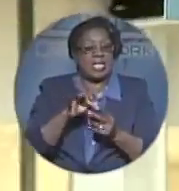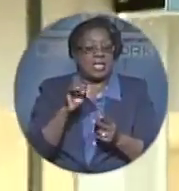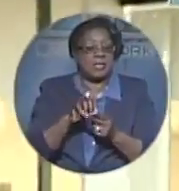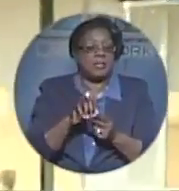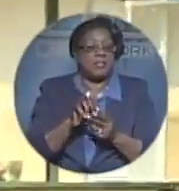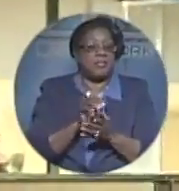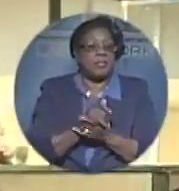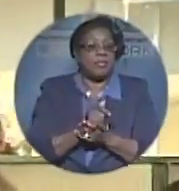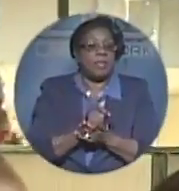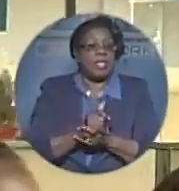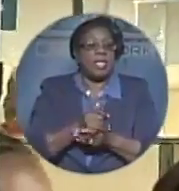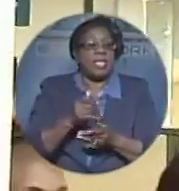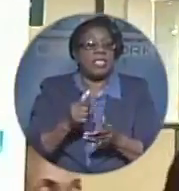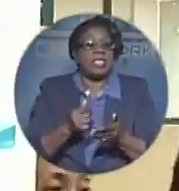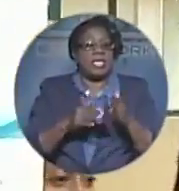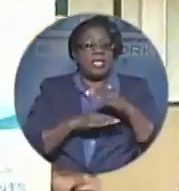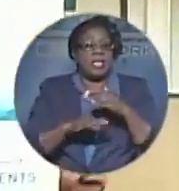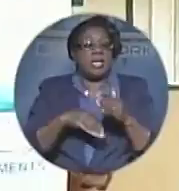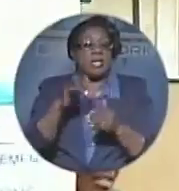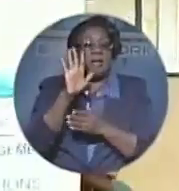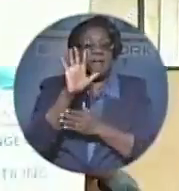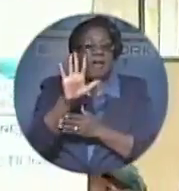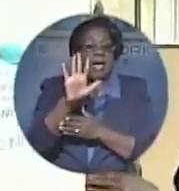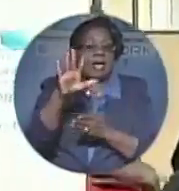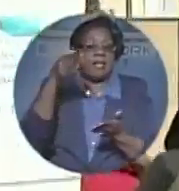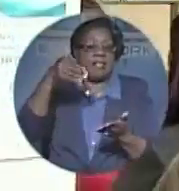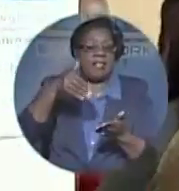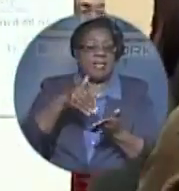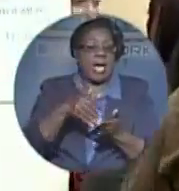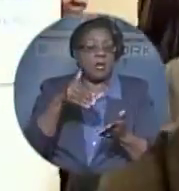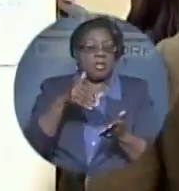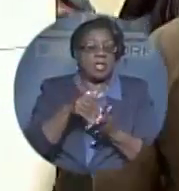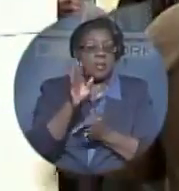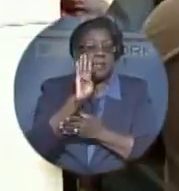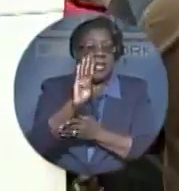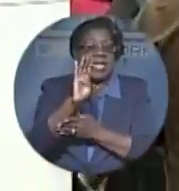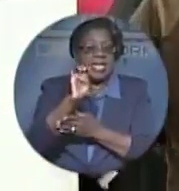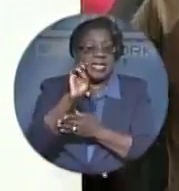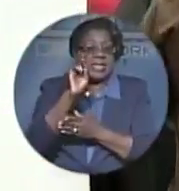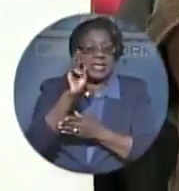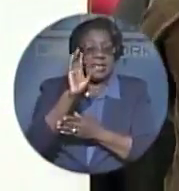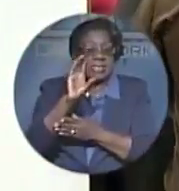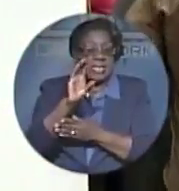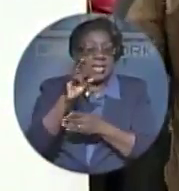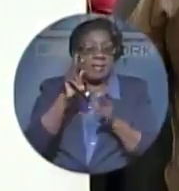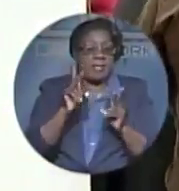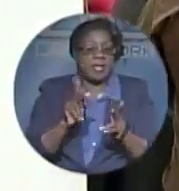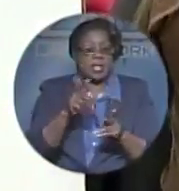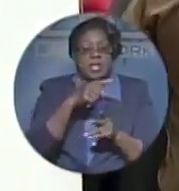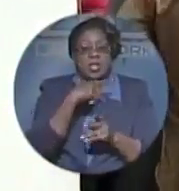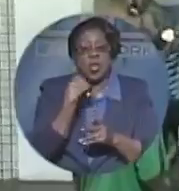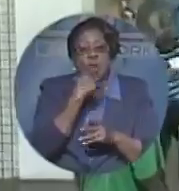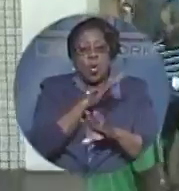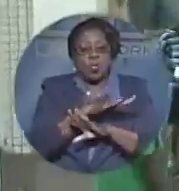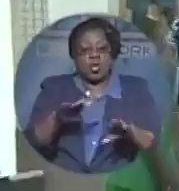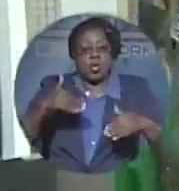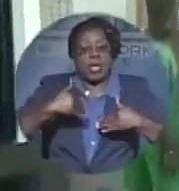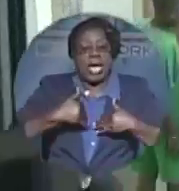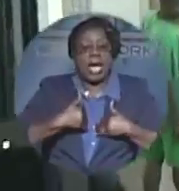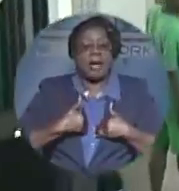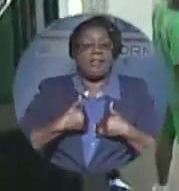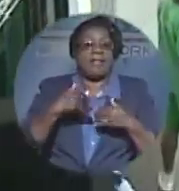It's just under 5,000 BEC customers who remain without electricity, but hundreds responded to have their